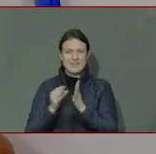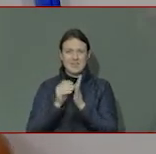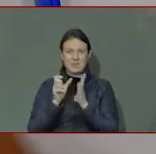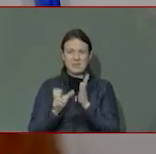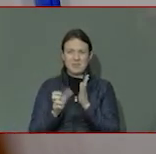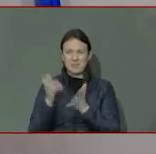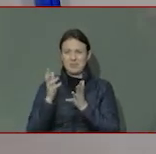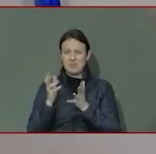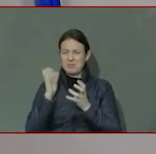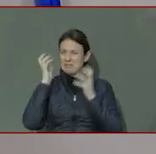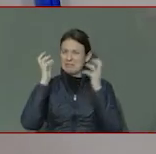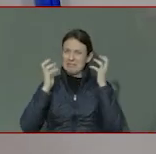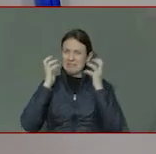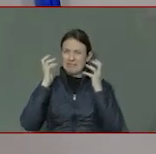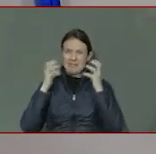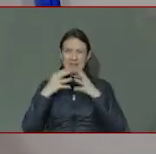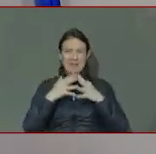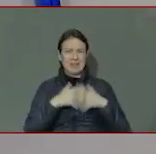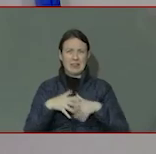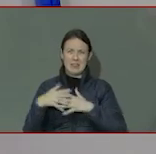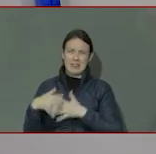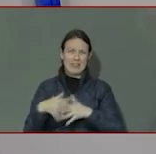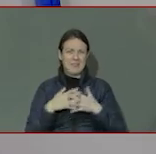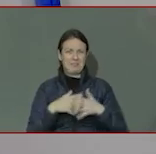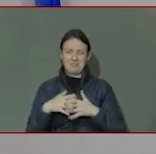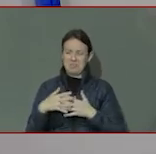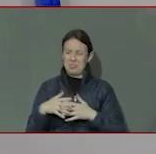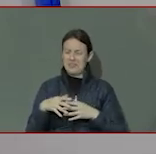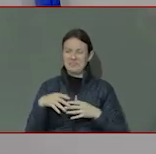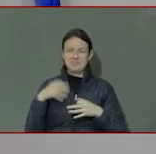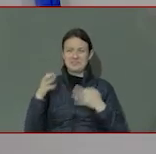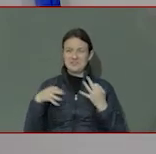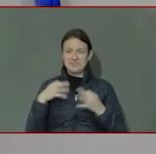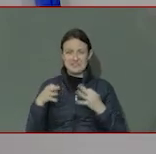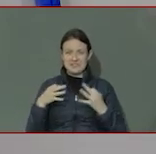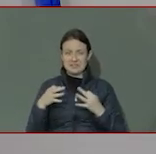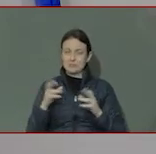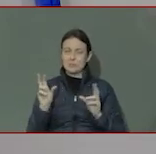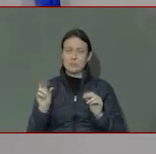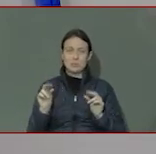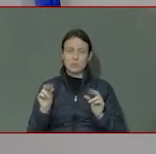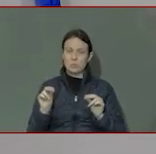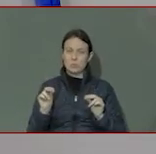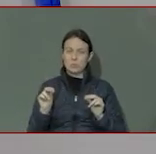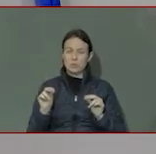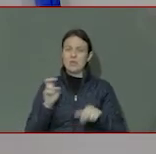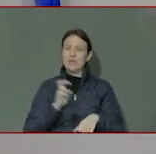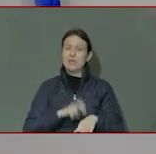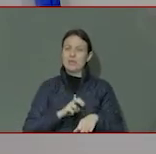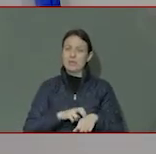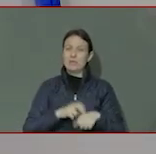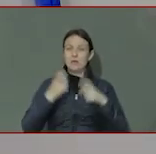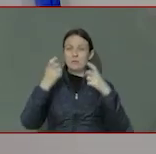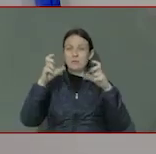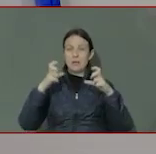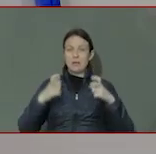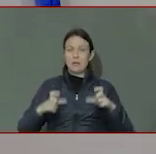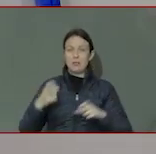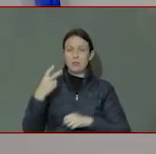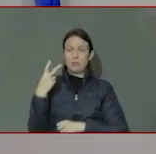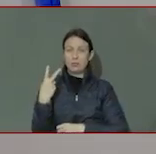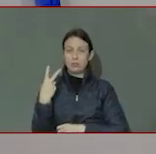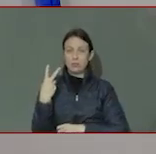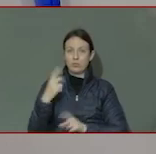start because it's all mixed up in their head. Give yourself structure by answering about the